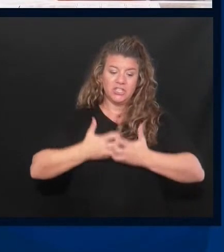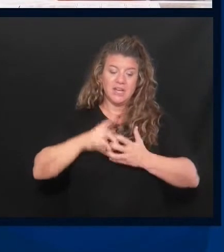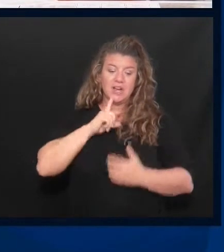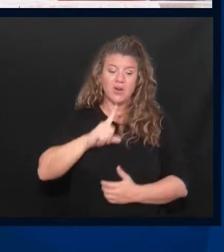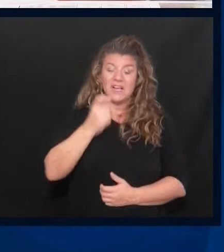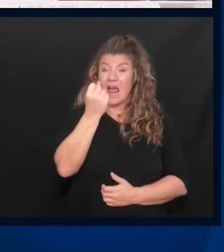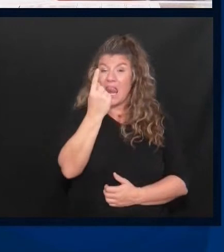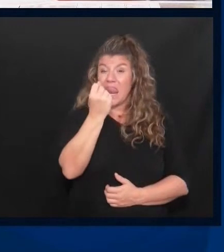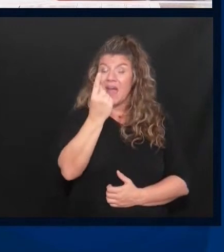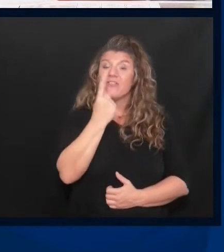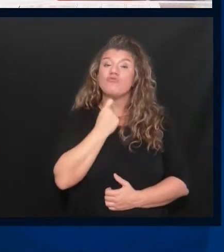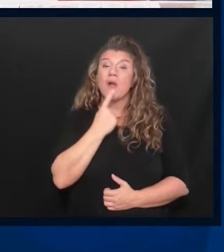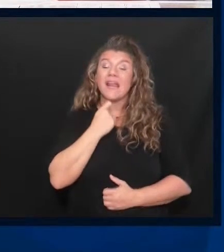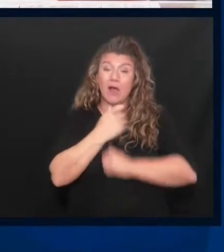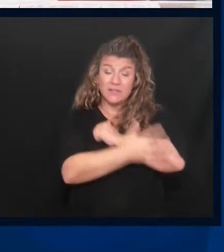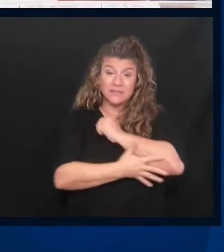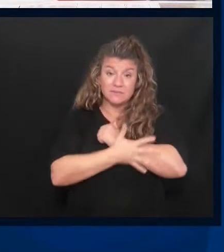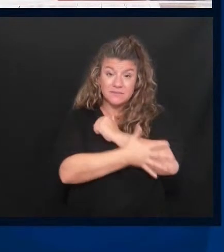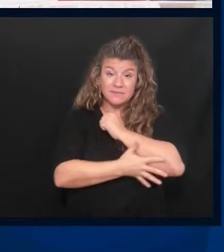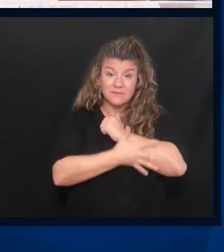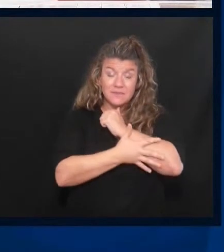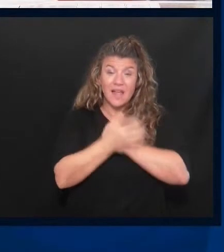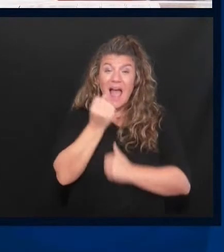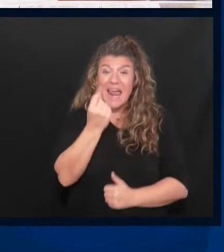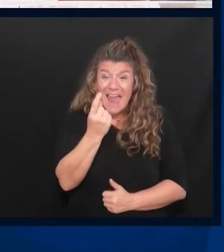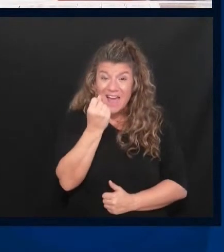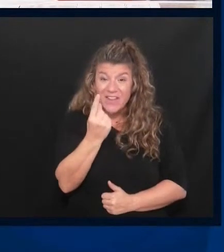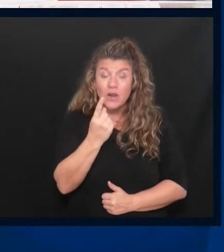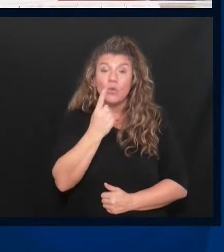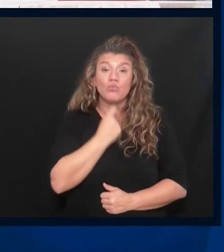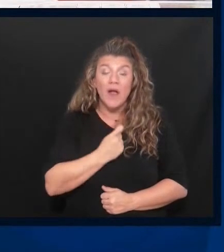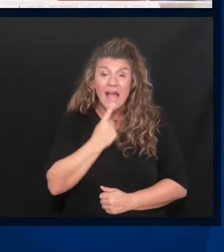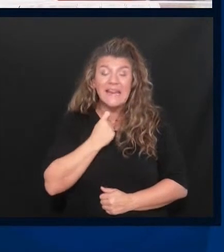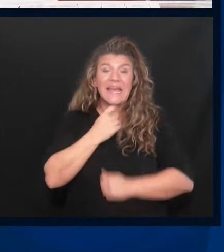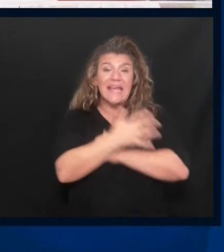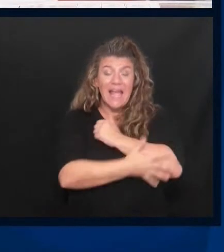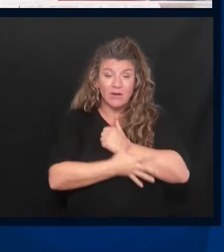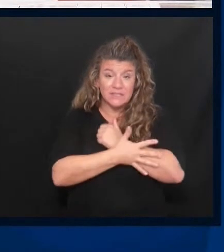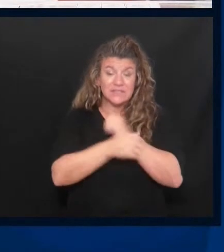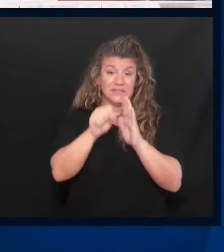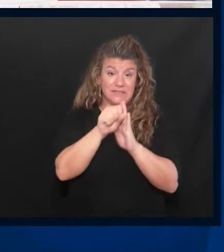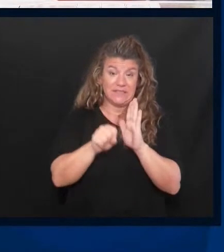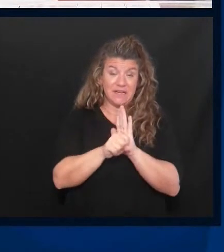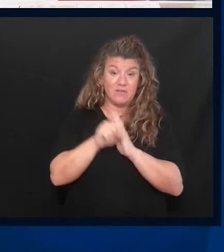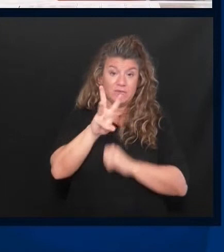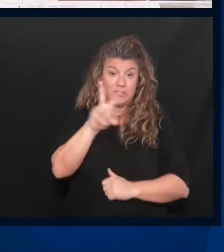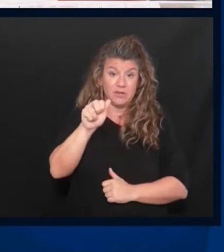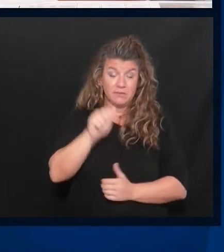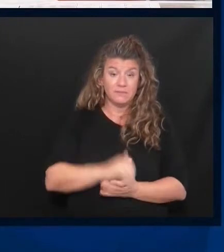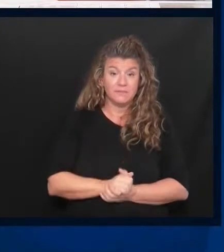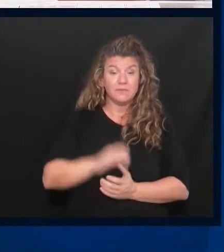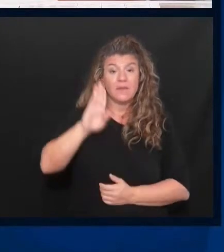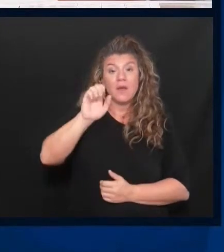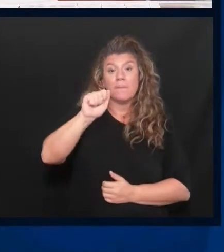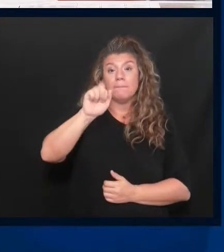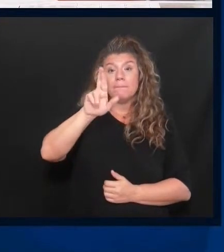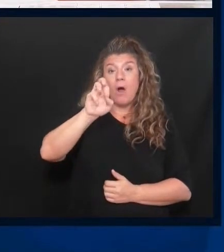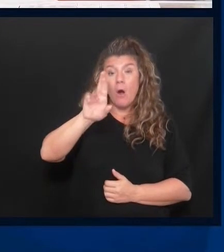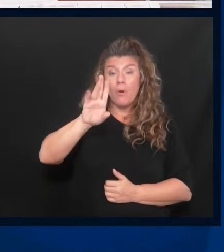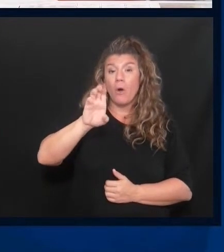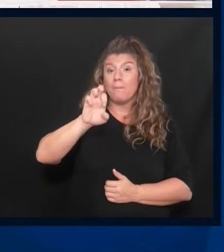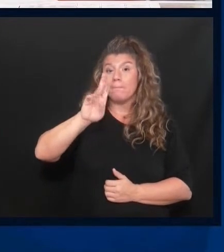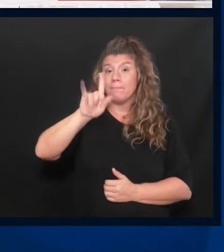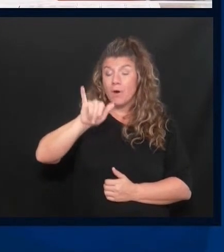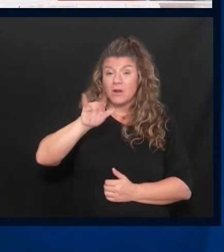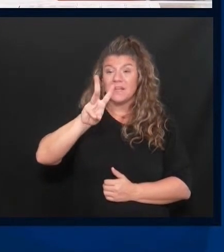11 red counties. 11 red counties in the state of West Virginia. That's Barber, Berkeley,